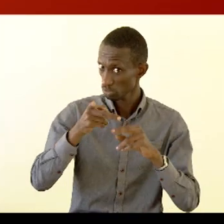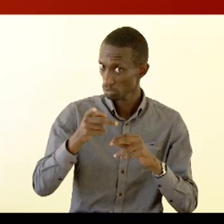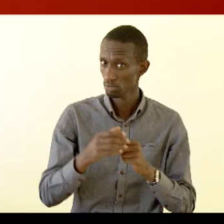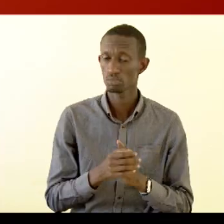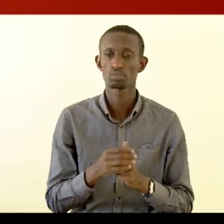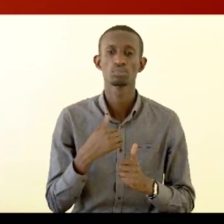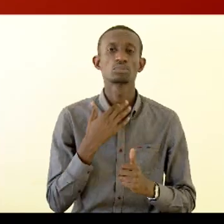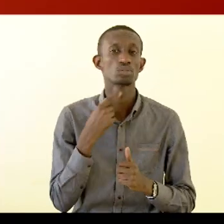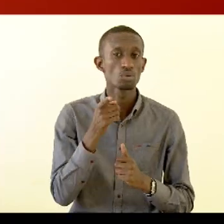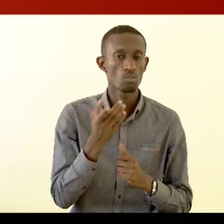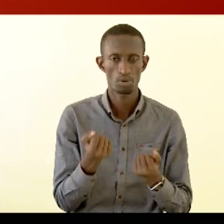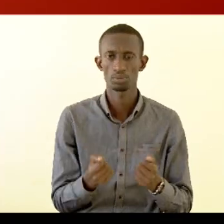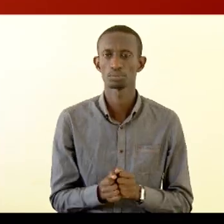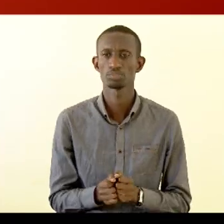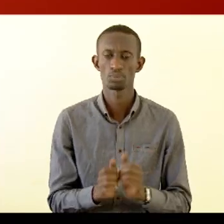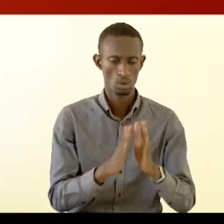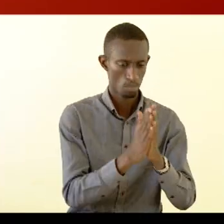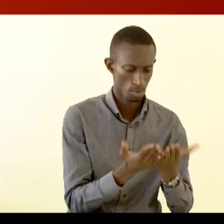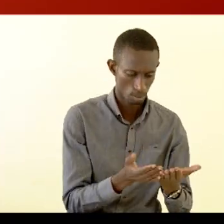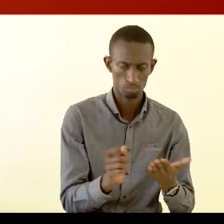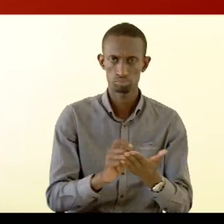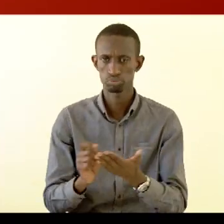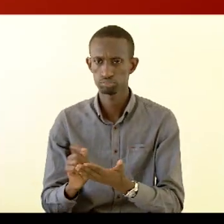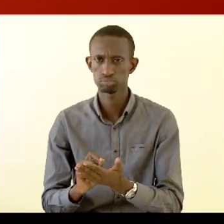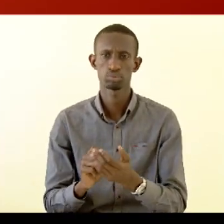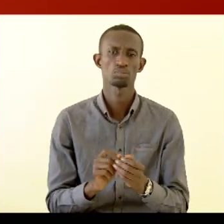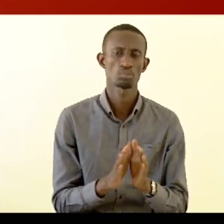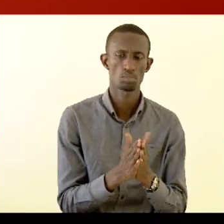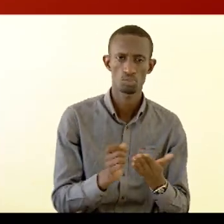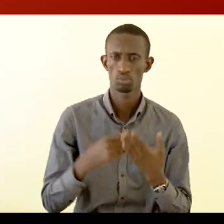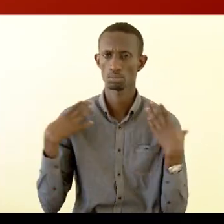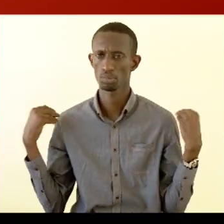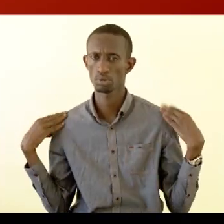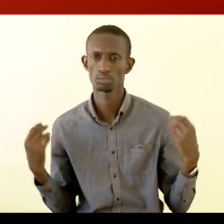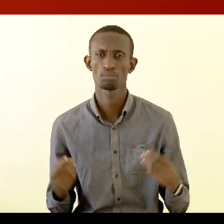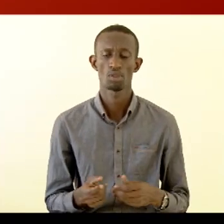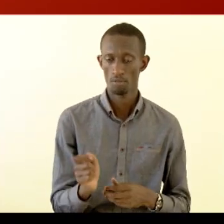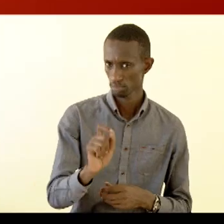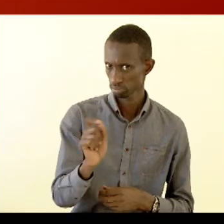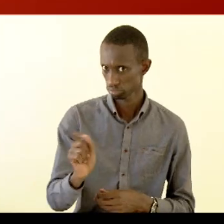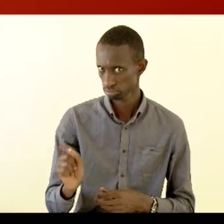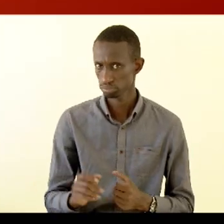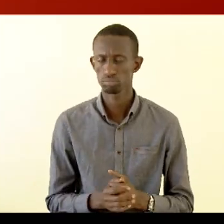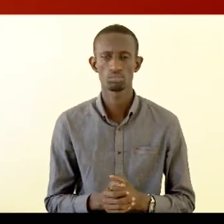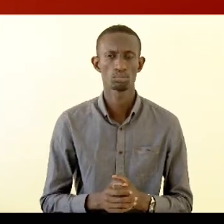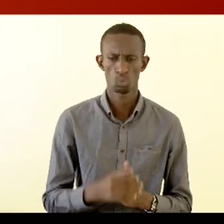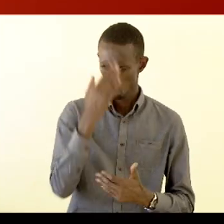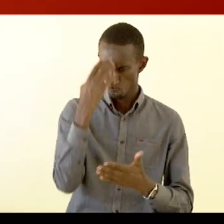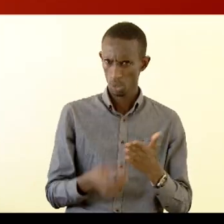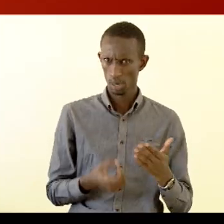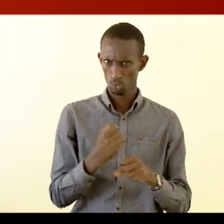the notebooks or the exercise books. You take a pen, and why do we have to do that?